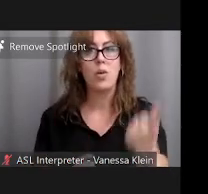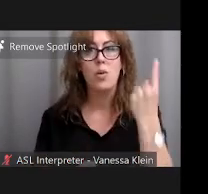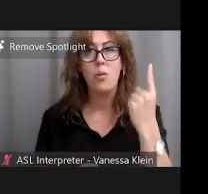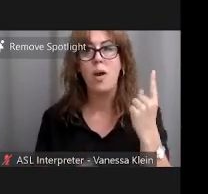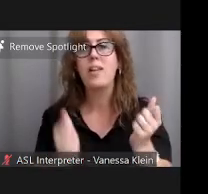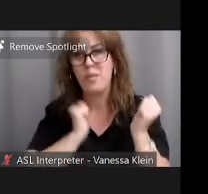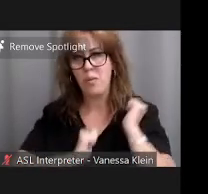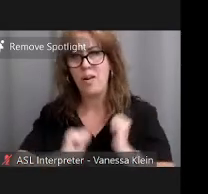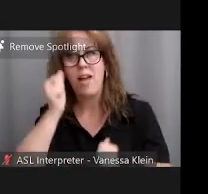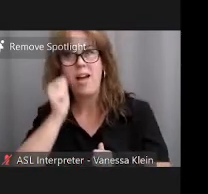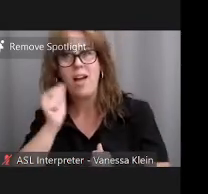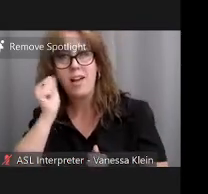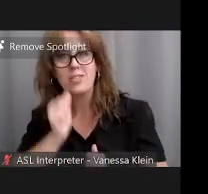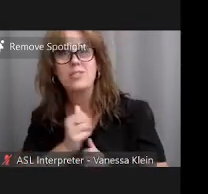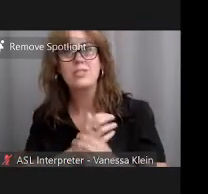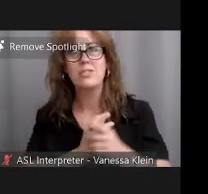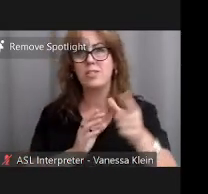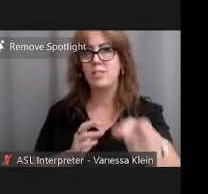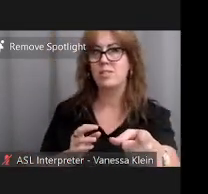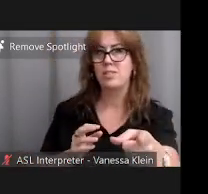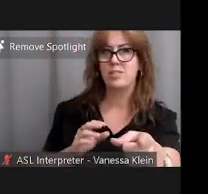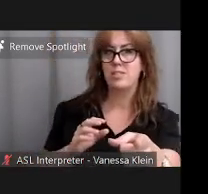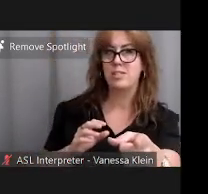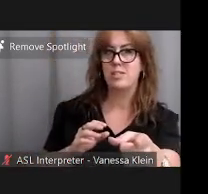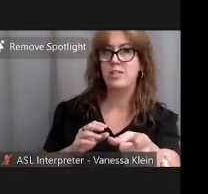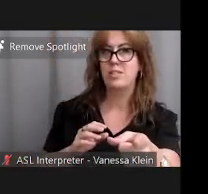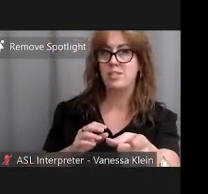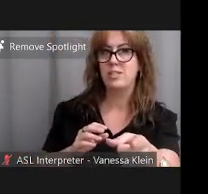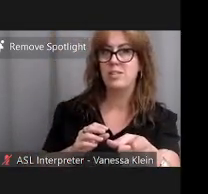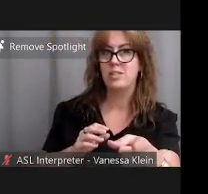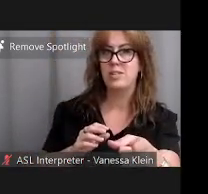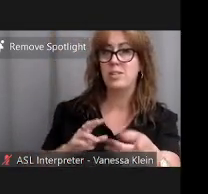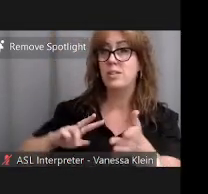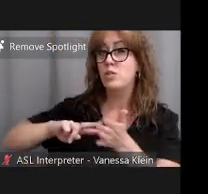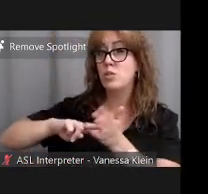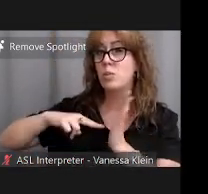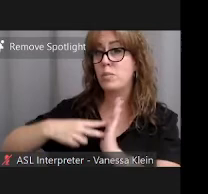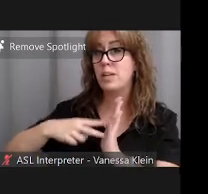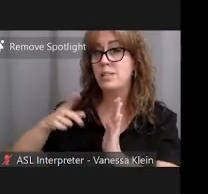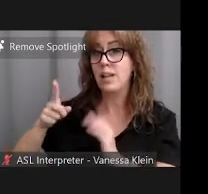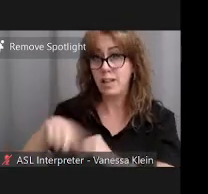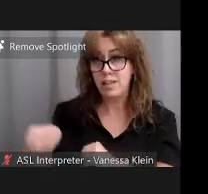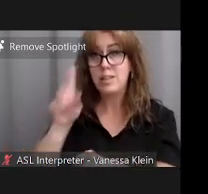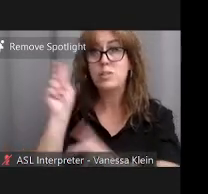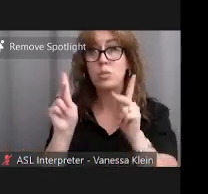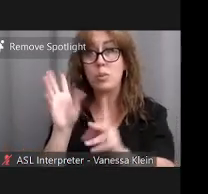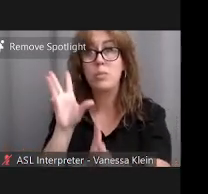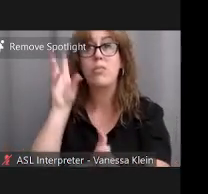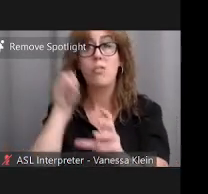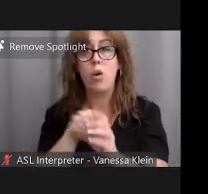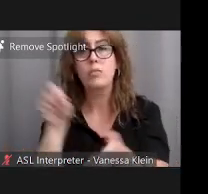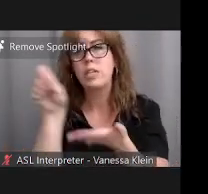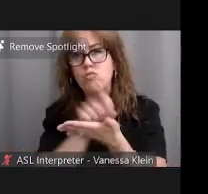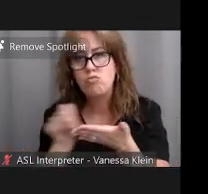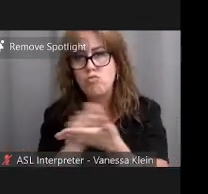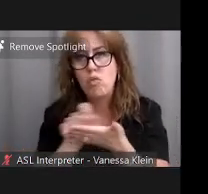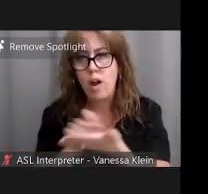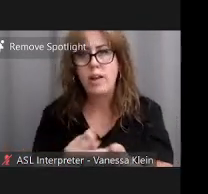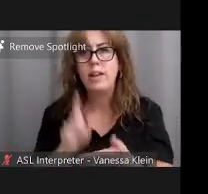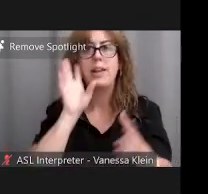one actor and one actress. These are people who actually write the constitution. Yeah, and the people of